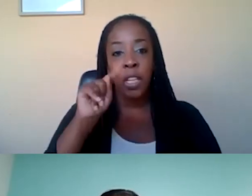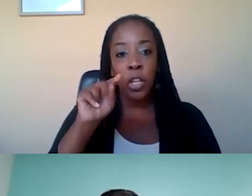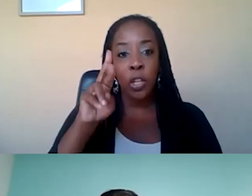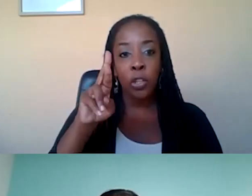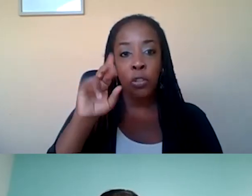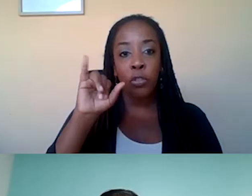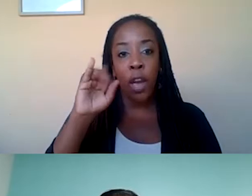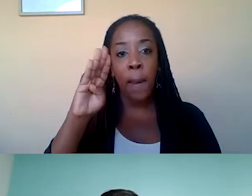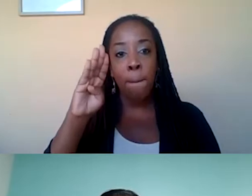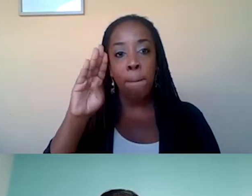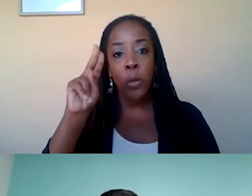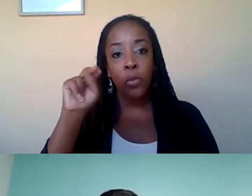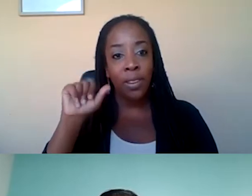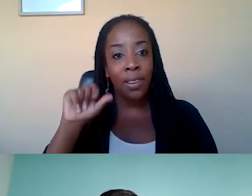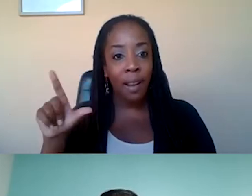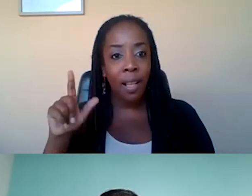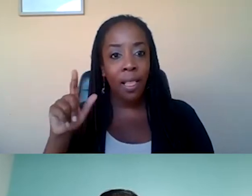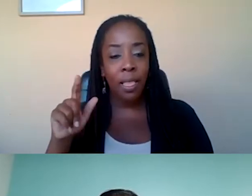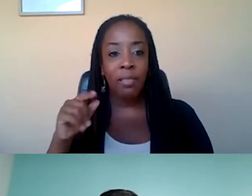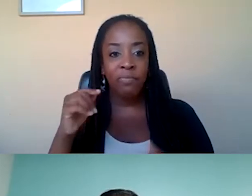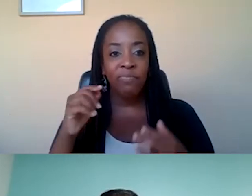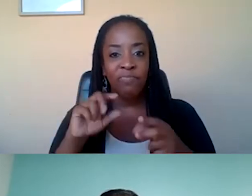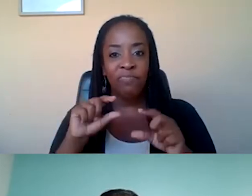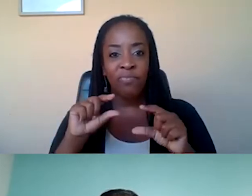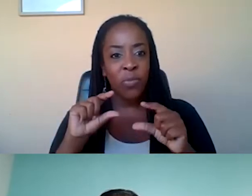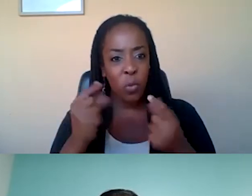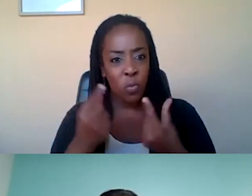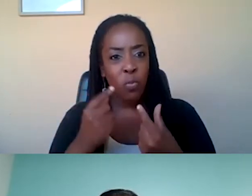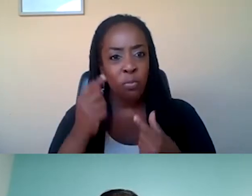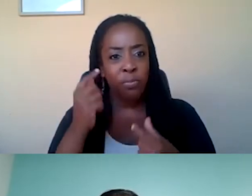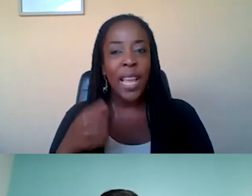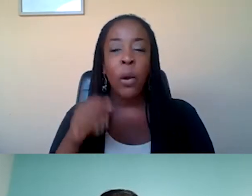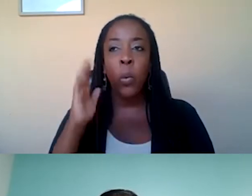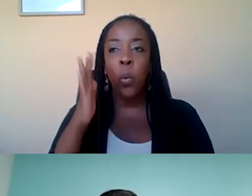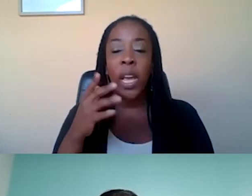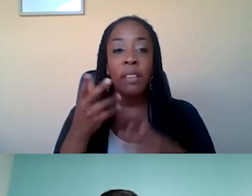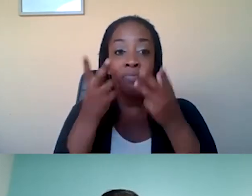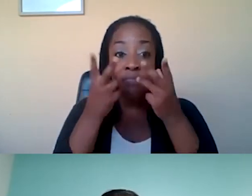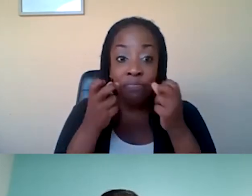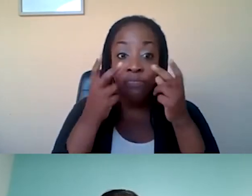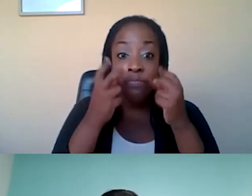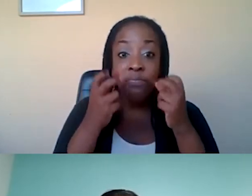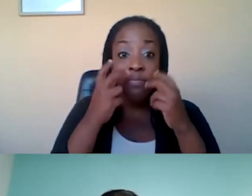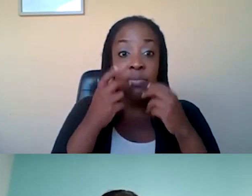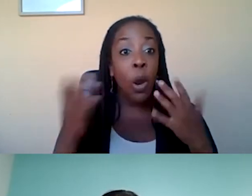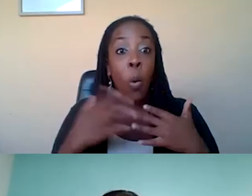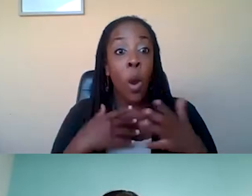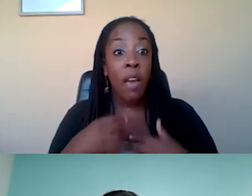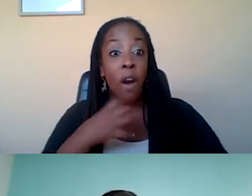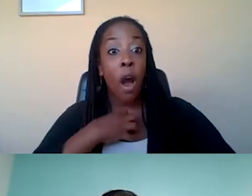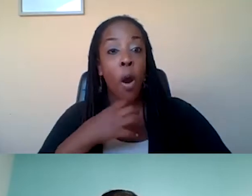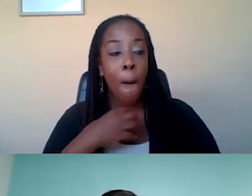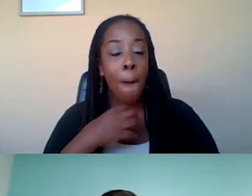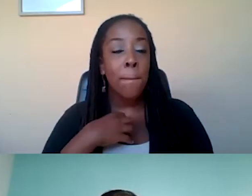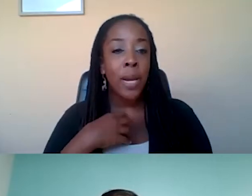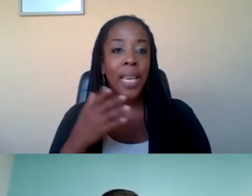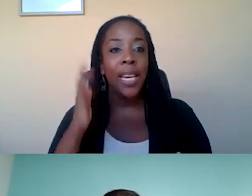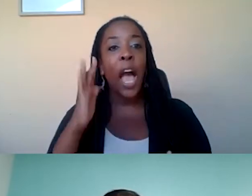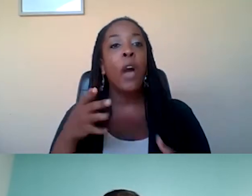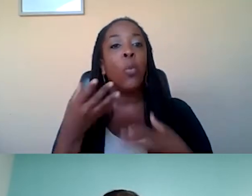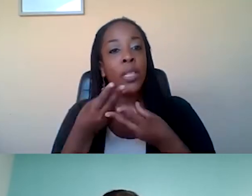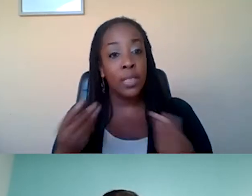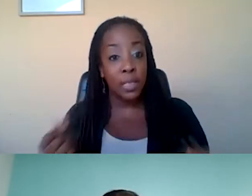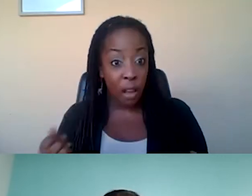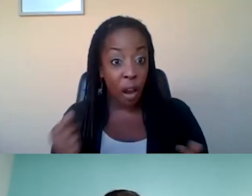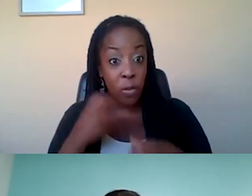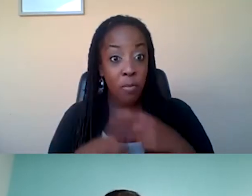of discrimination and settle the matter there. And so it is an exciting day for